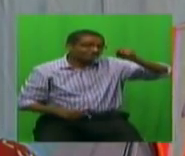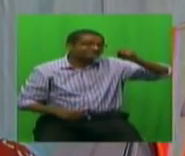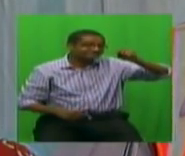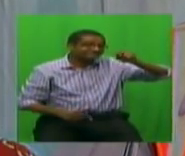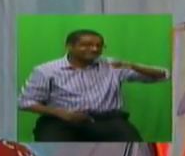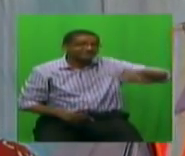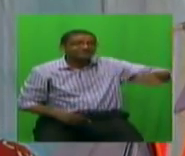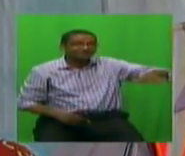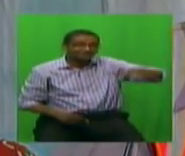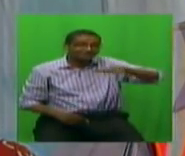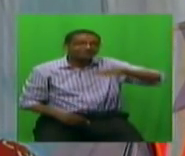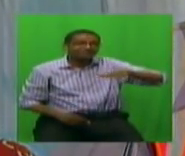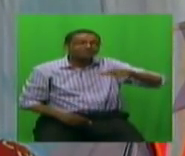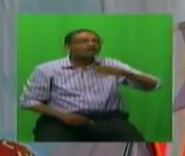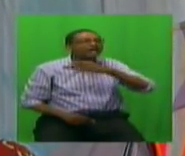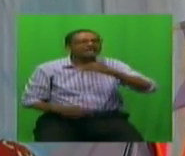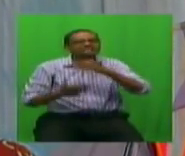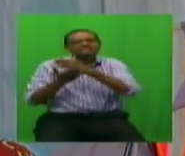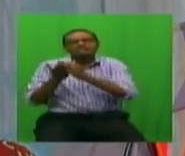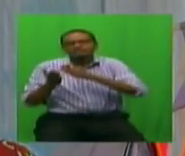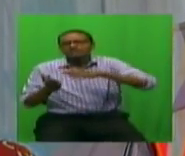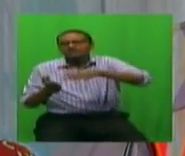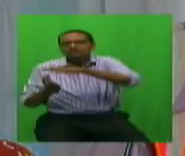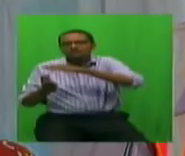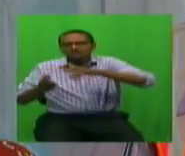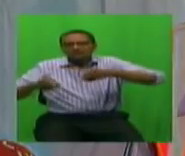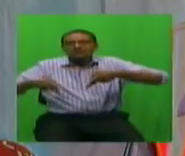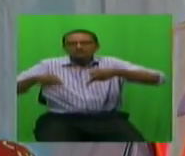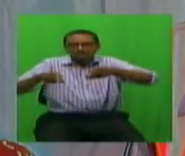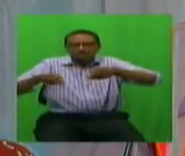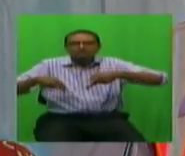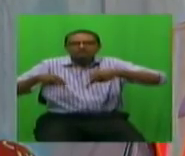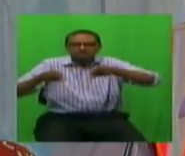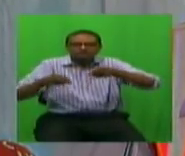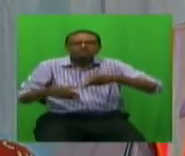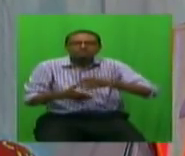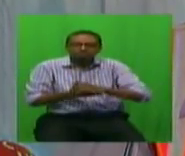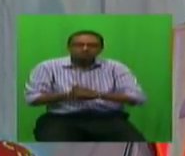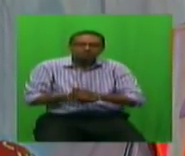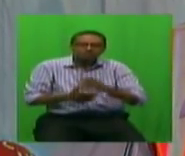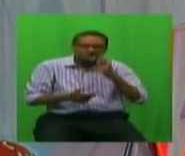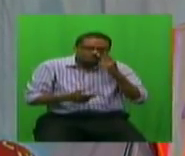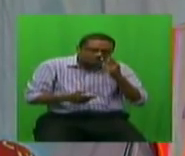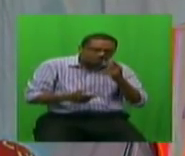and certain areas on the highway which have been temporarily restored. What we're